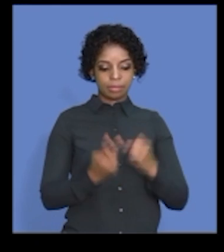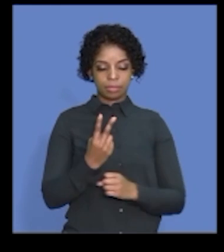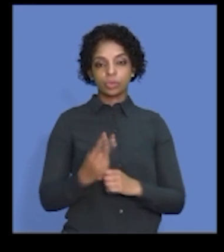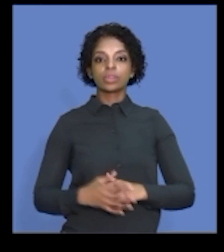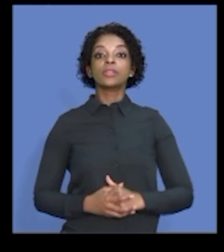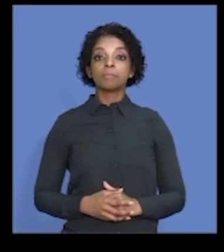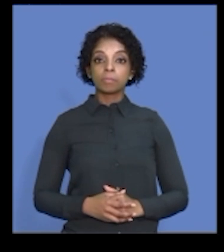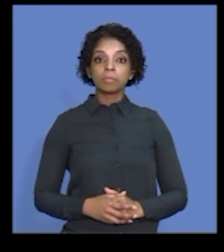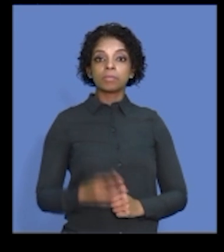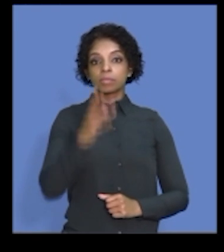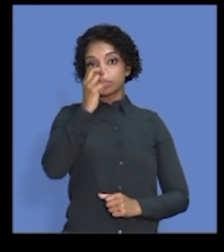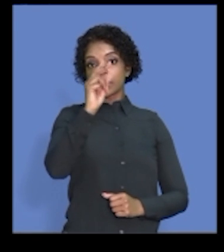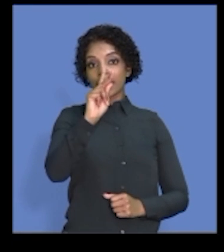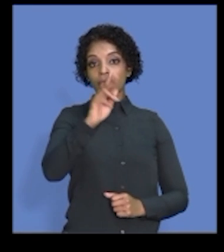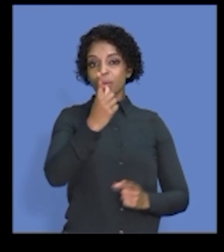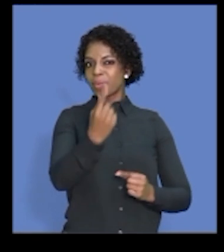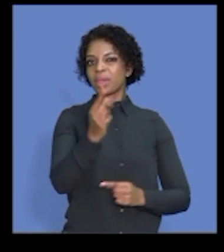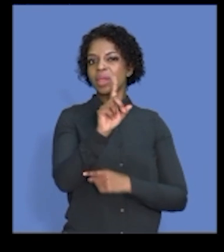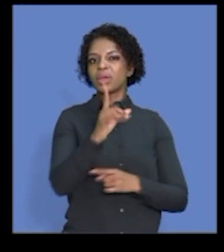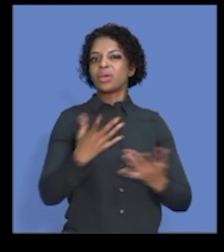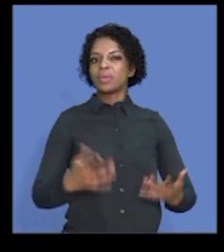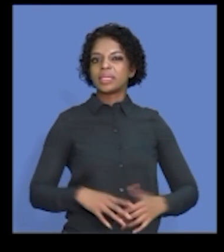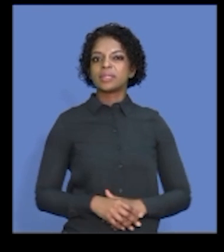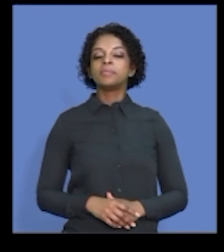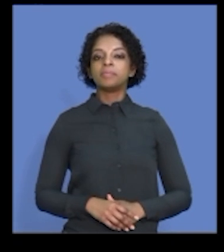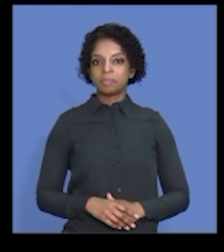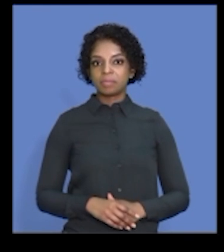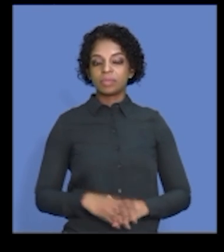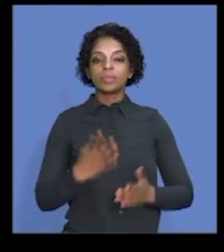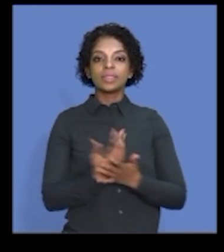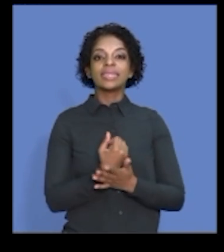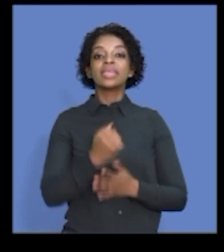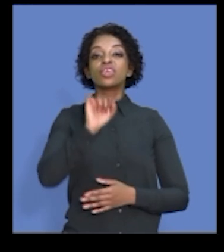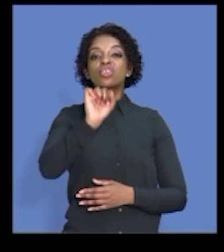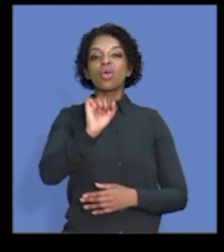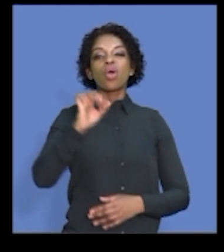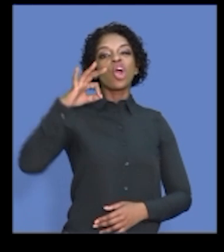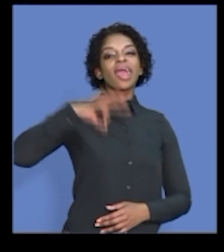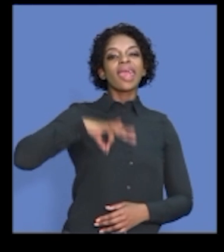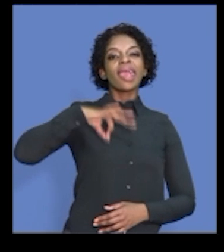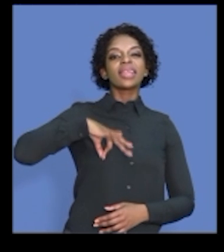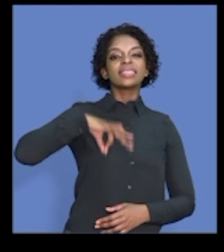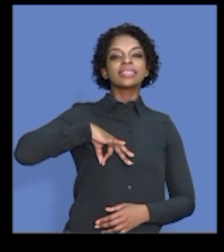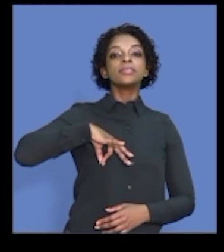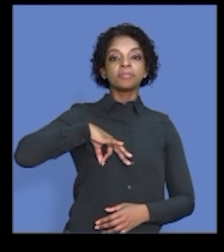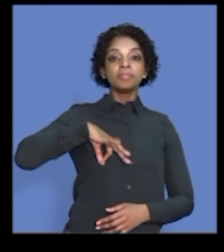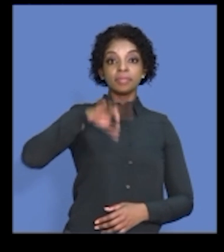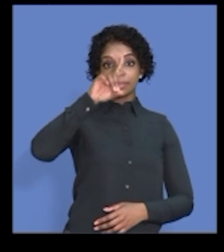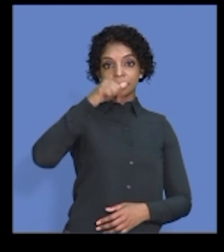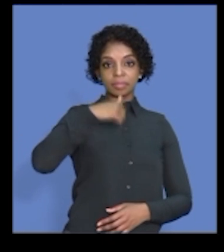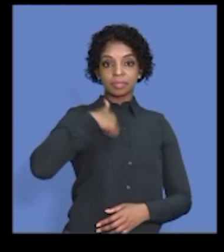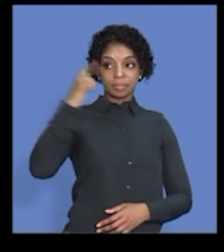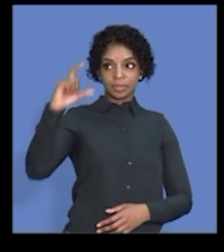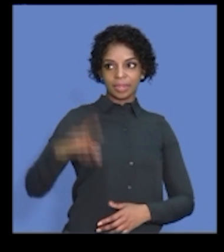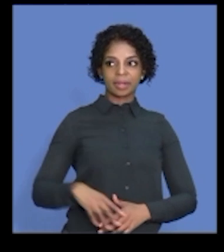This is what we do. In the first year, you take your dividends over your earnings, right? Let's